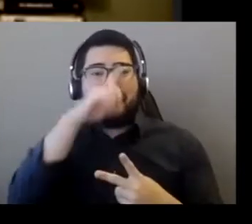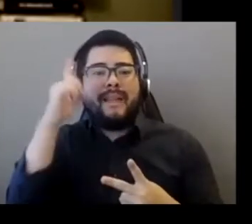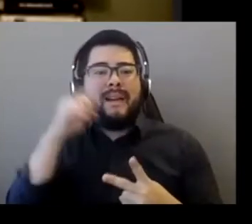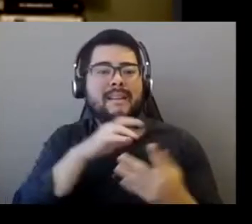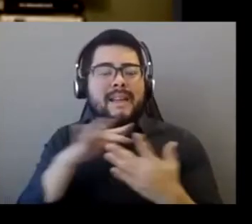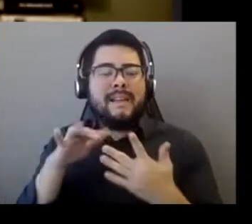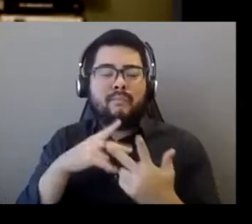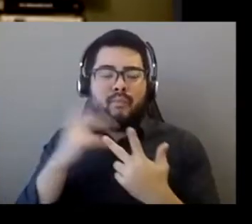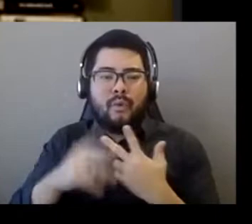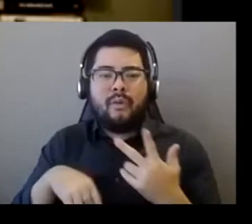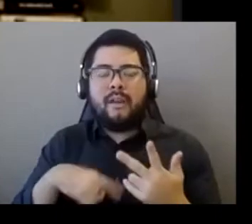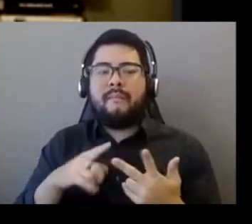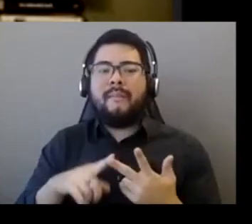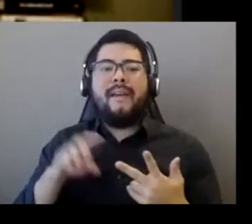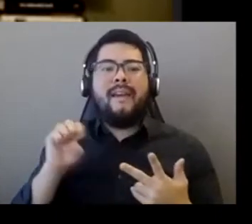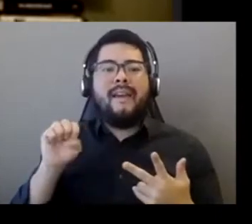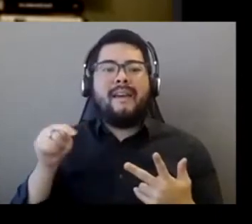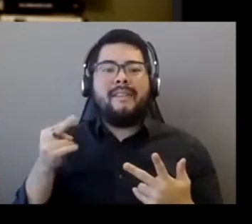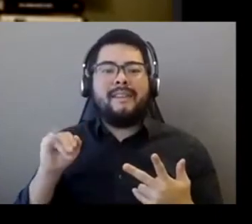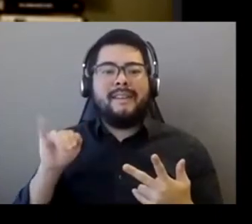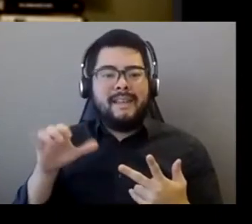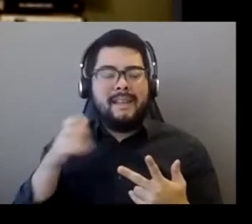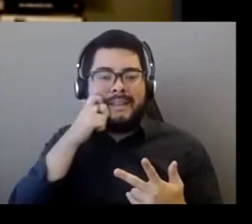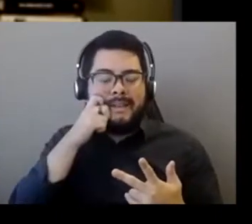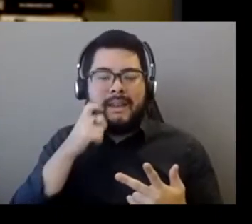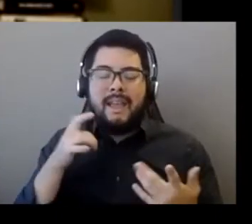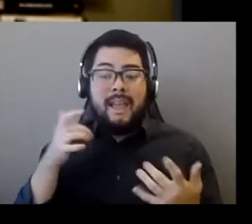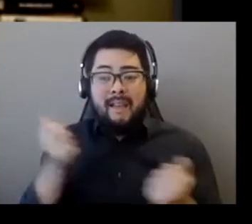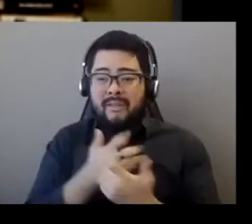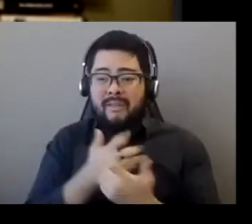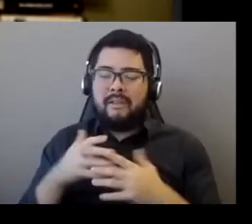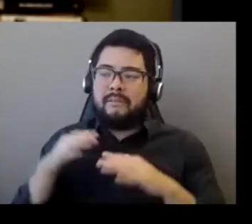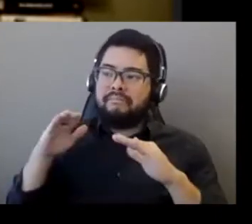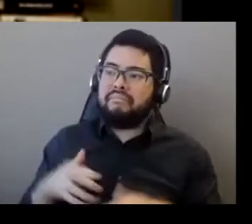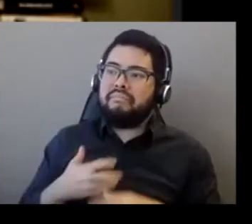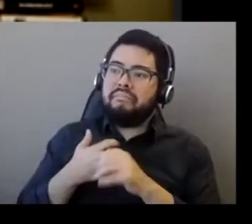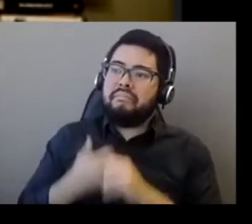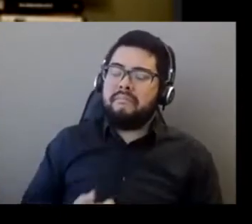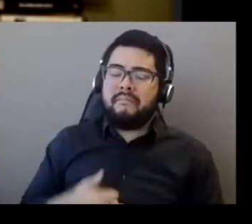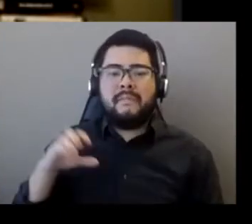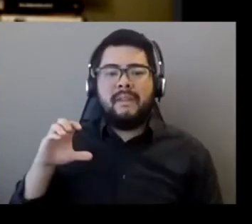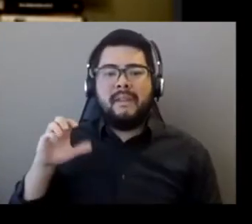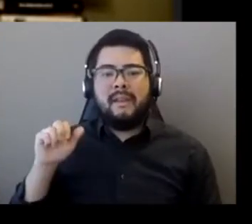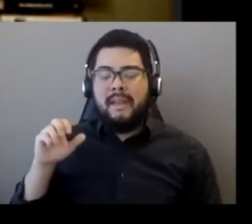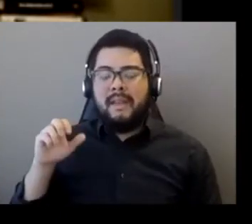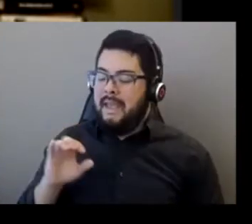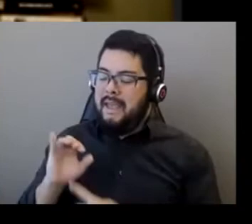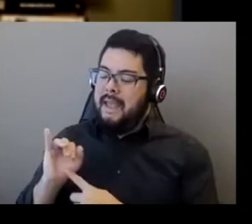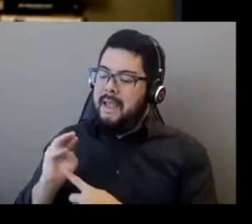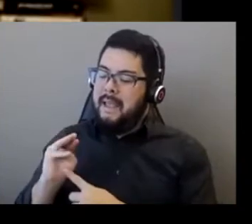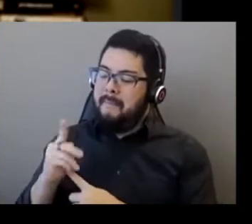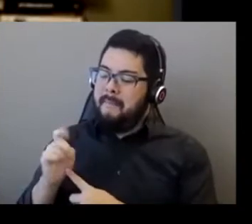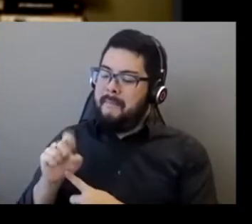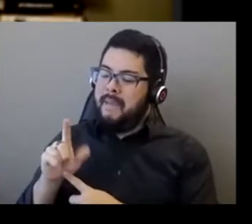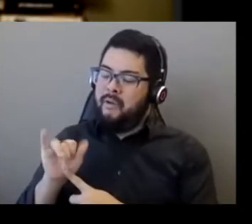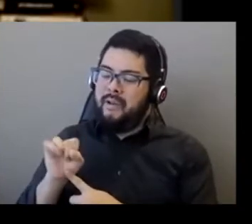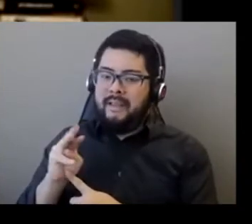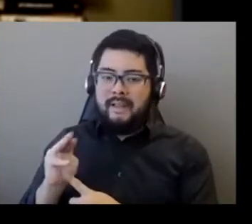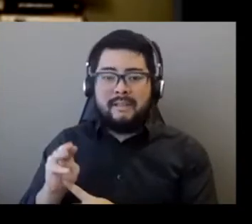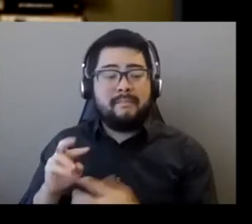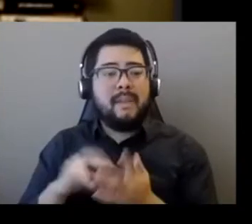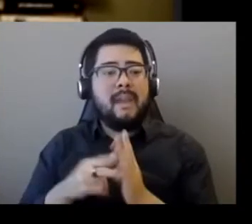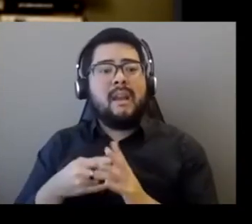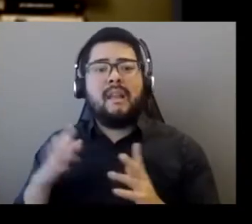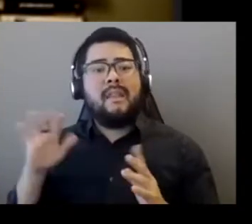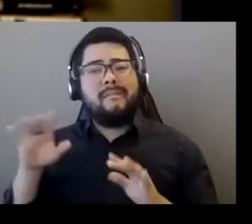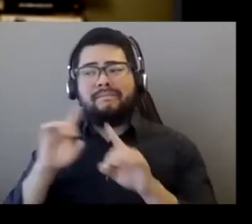are utterly complicit in US imperialism, totally complicit. It's a god-awful shame. They're just laughing at the